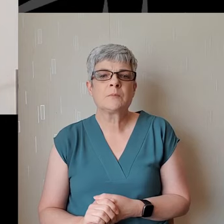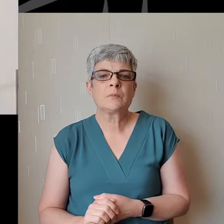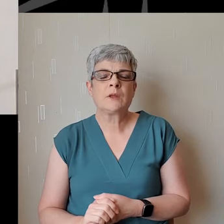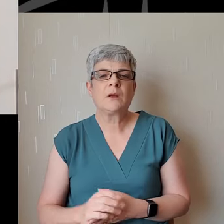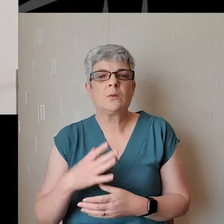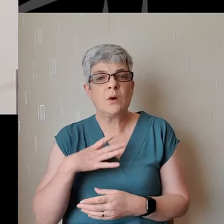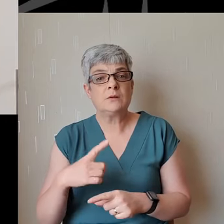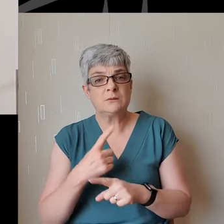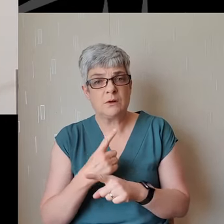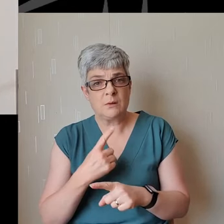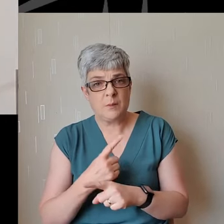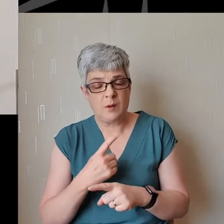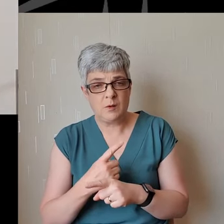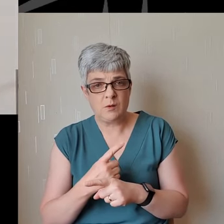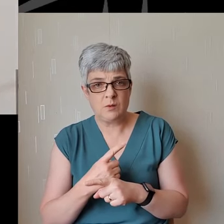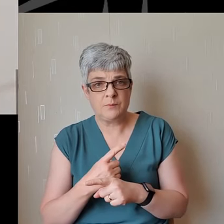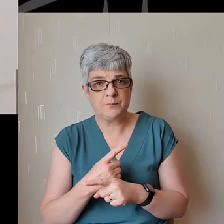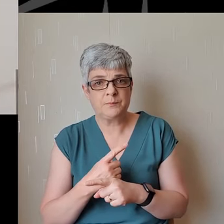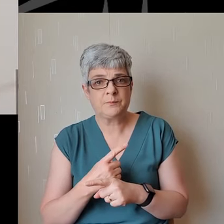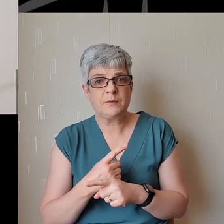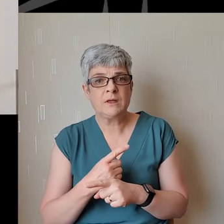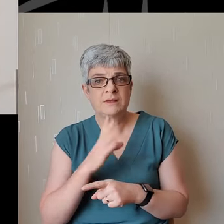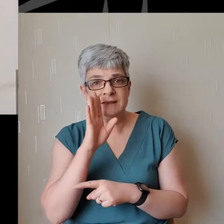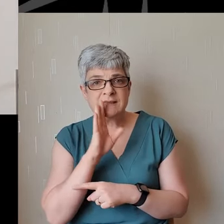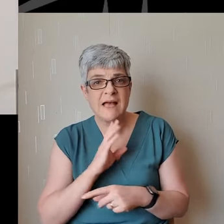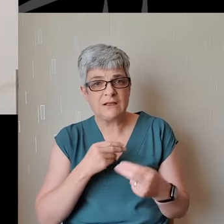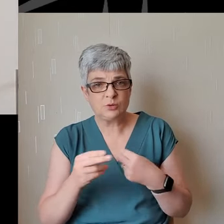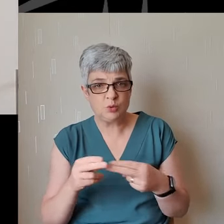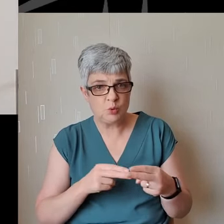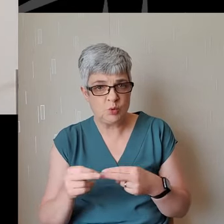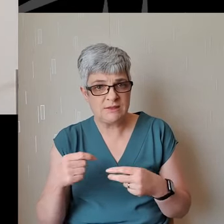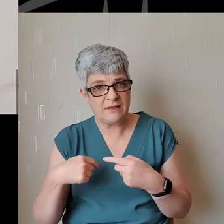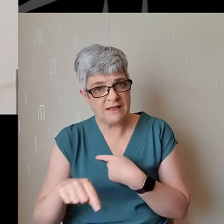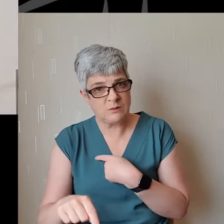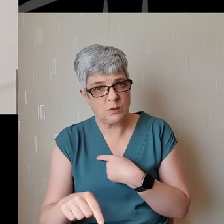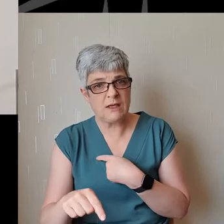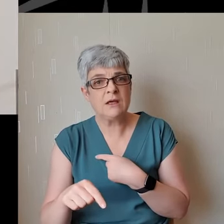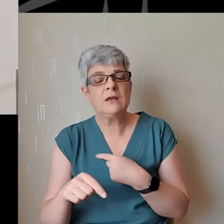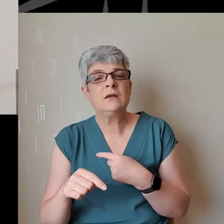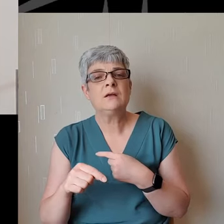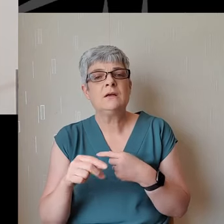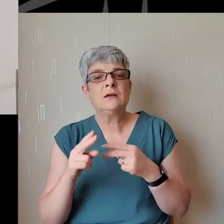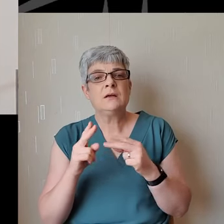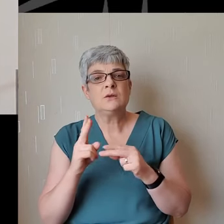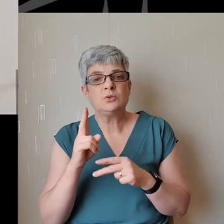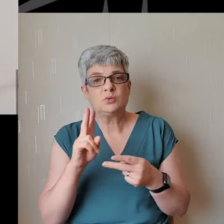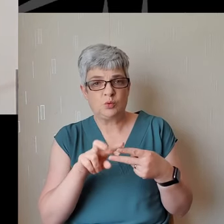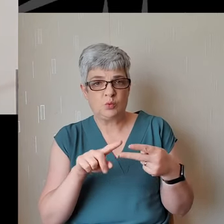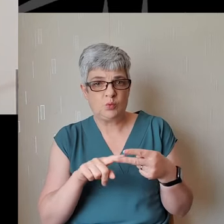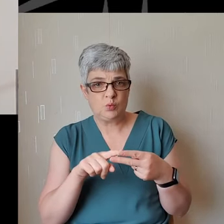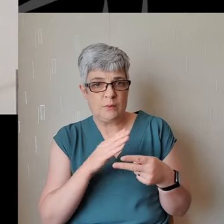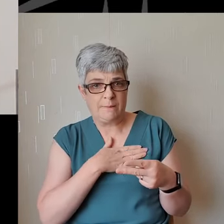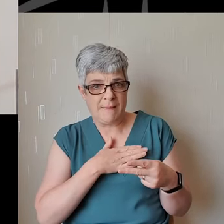To mention the sad news that we've had this week of the death of two of our members,